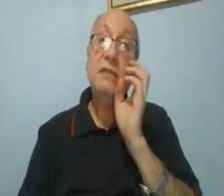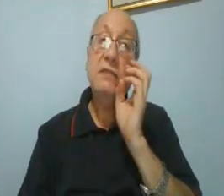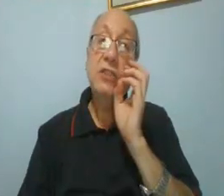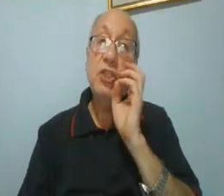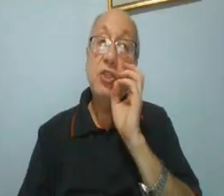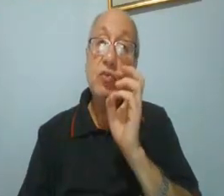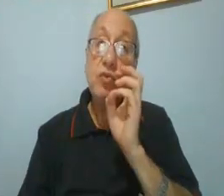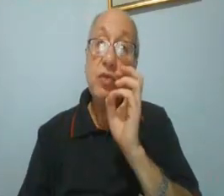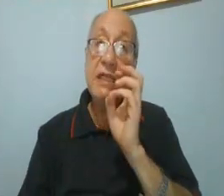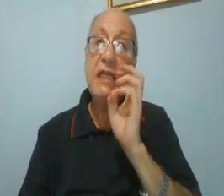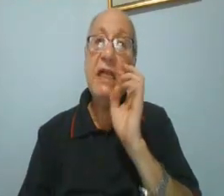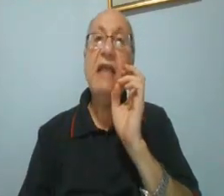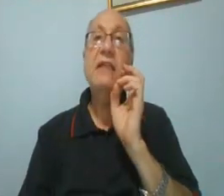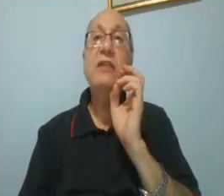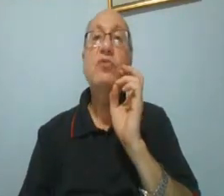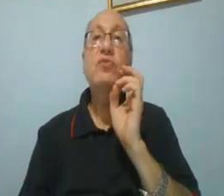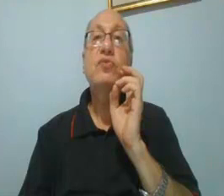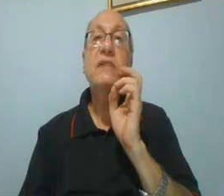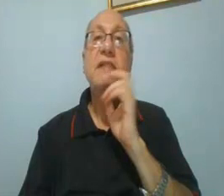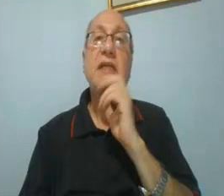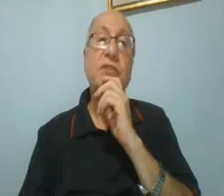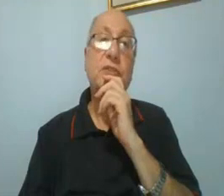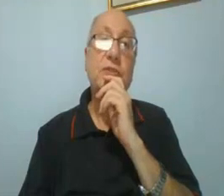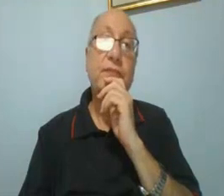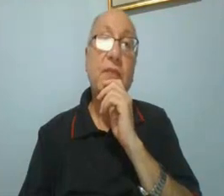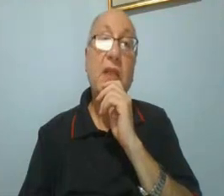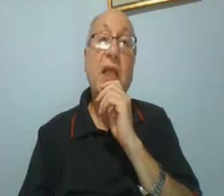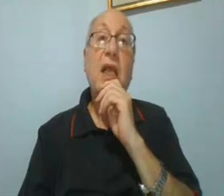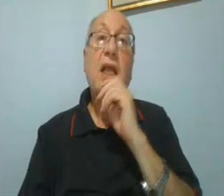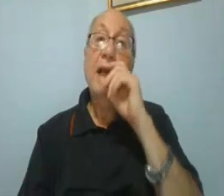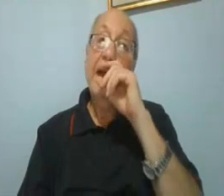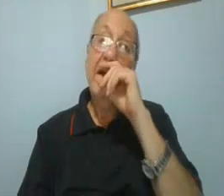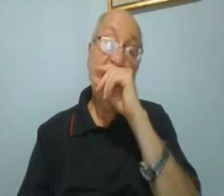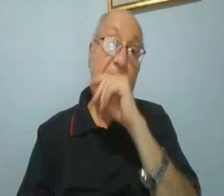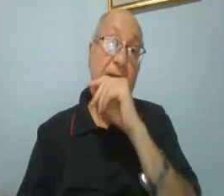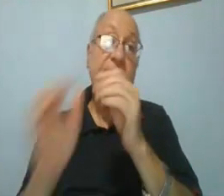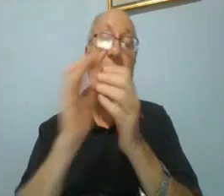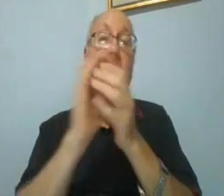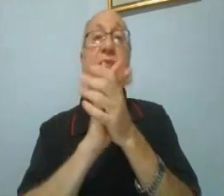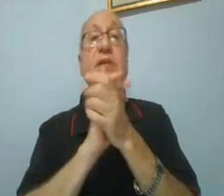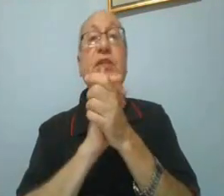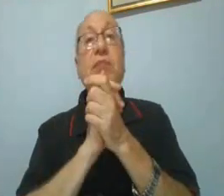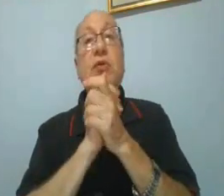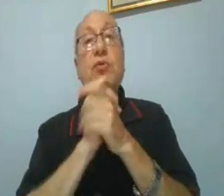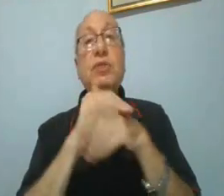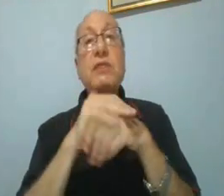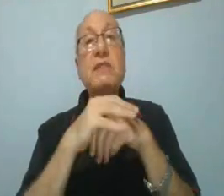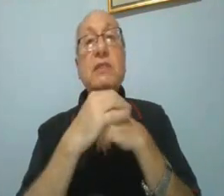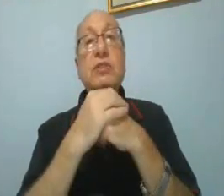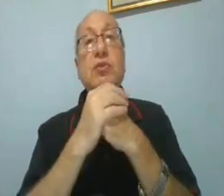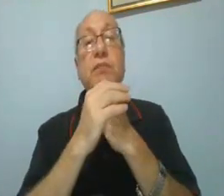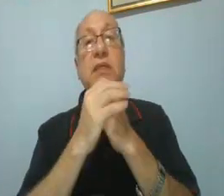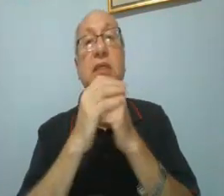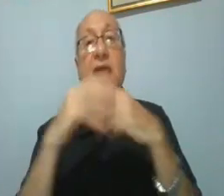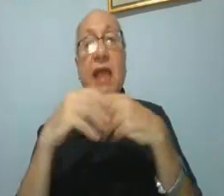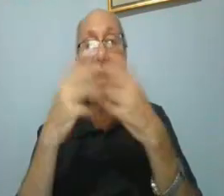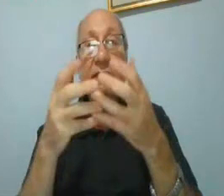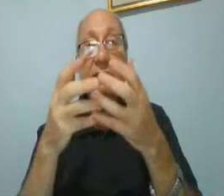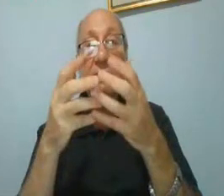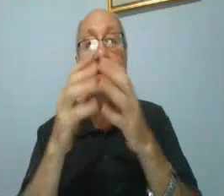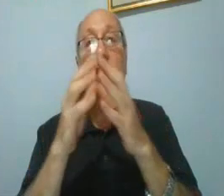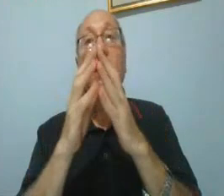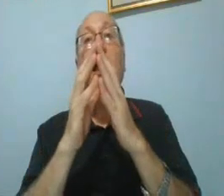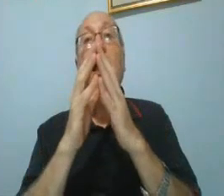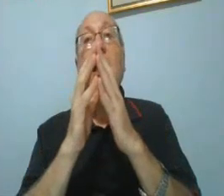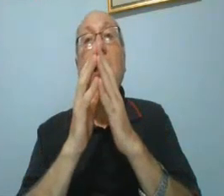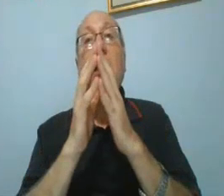Use new needle and new syringe. There are special precautions should be